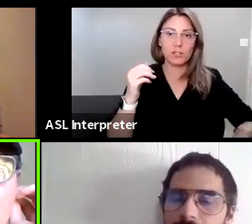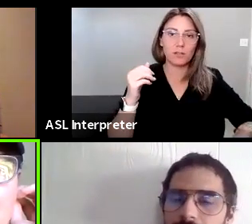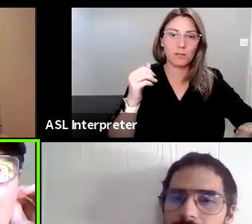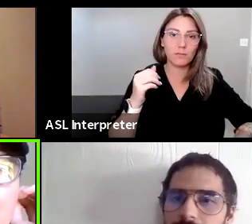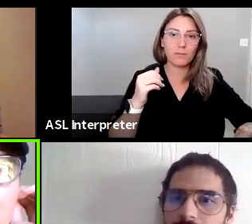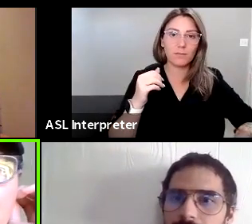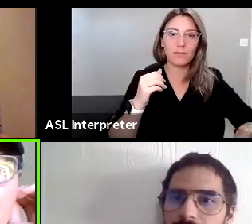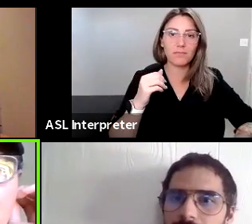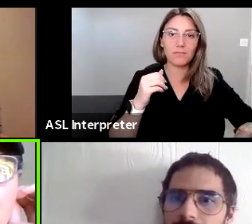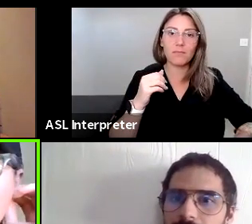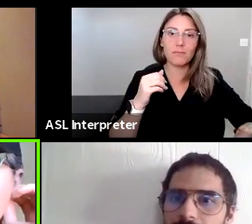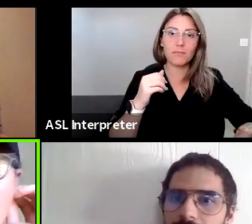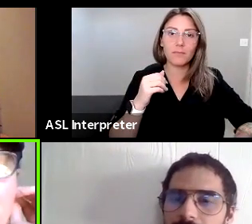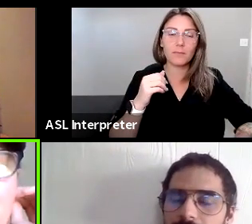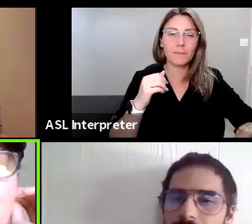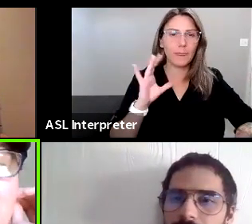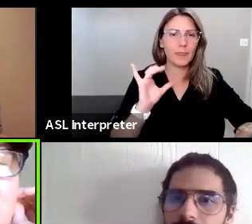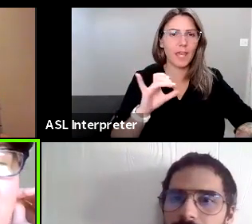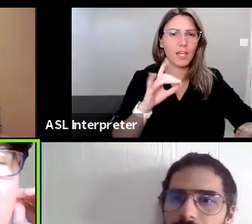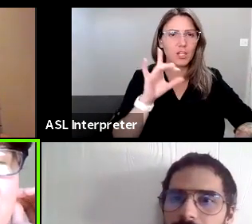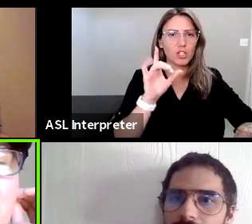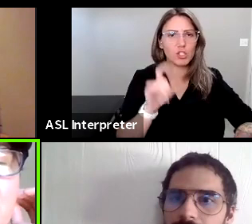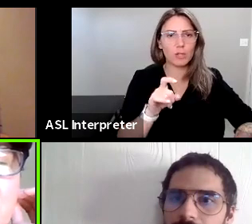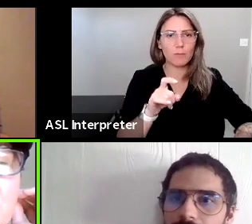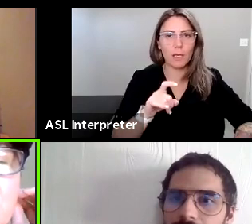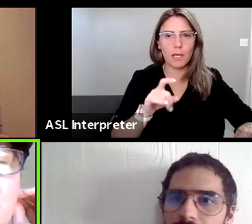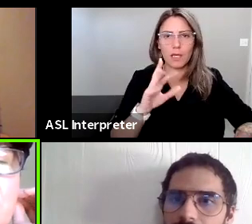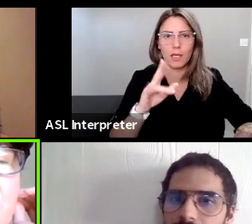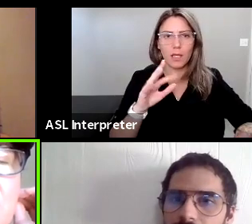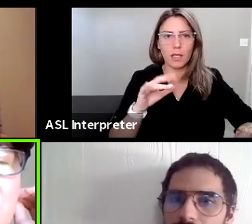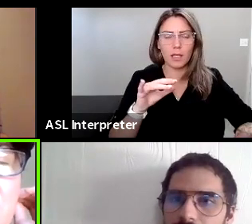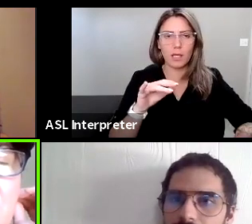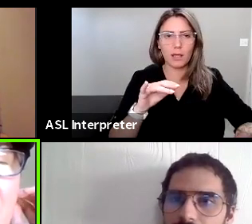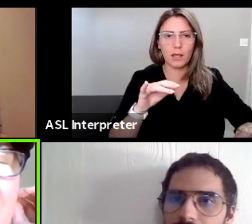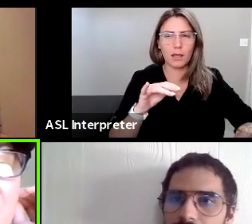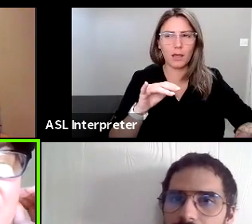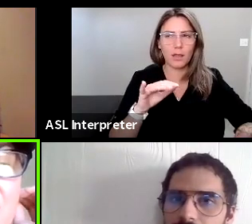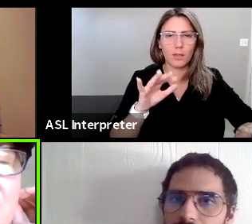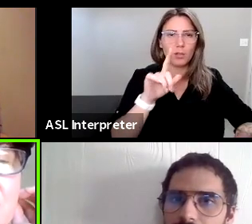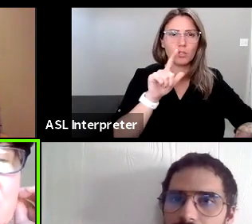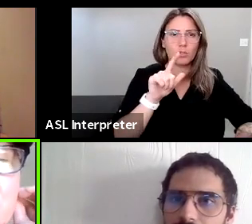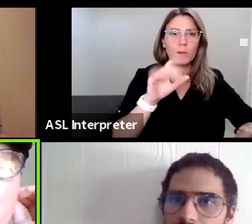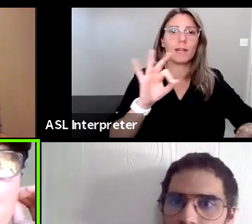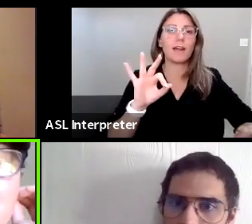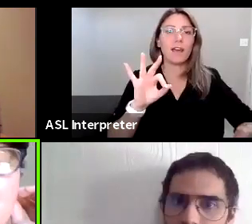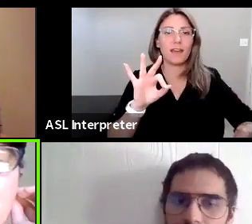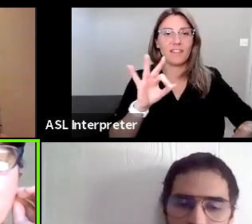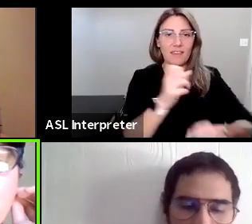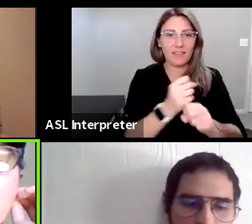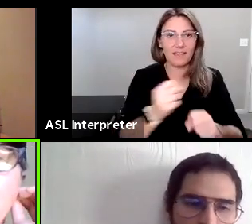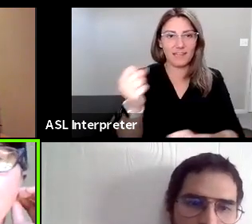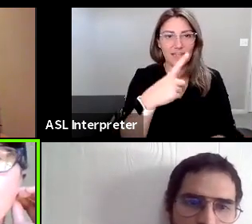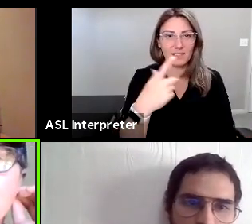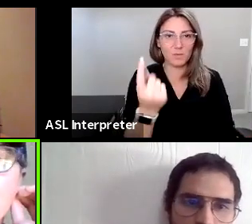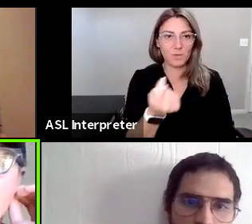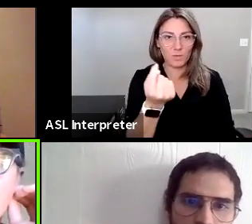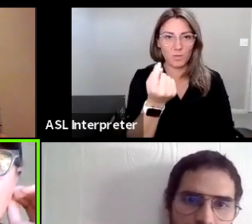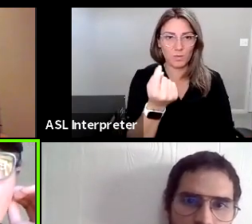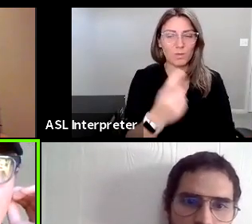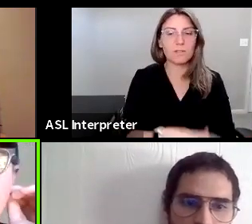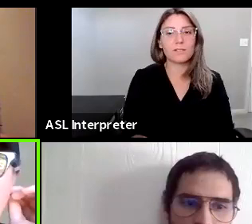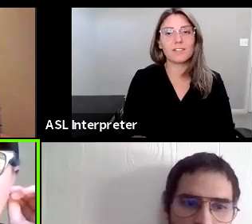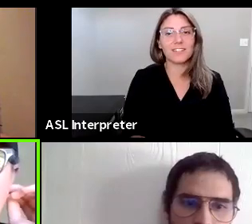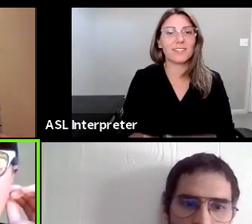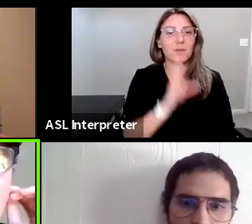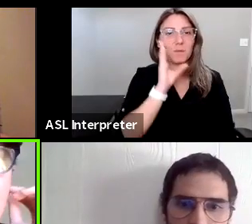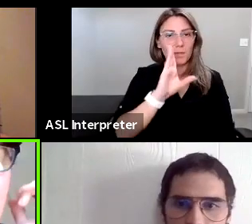that's coming up on the, it's on the 29th, next Tuesday. So that'll be the